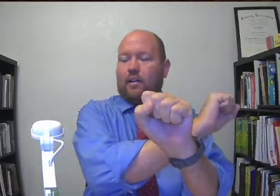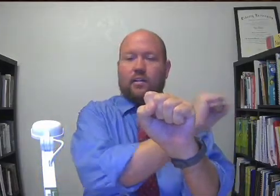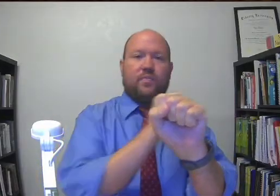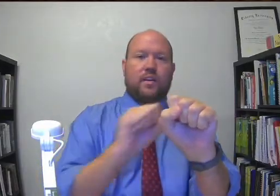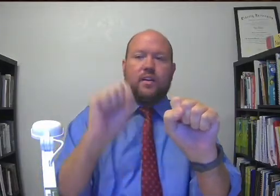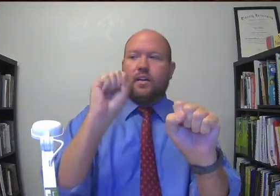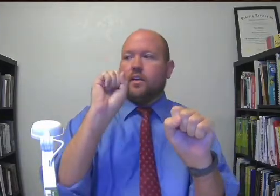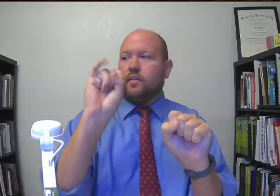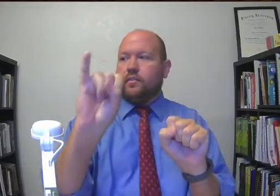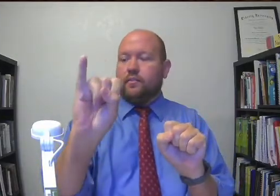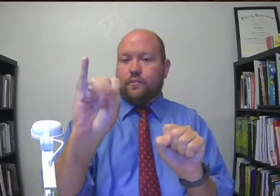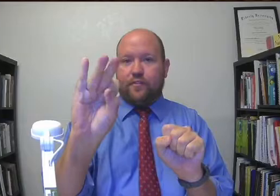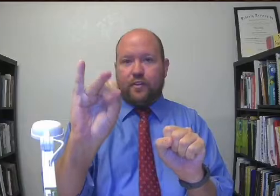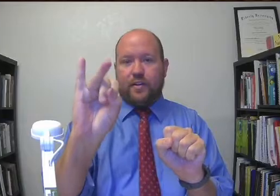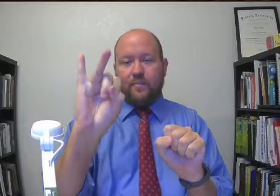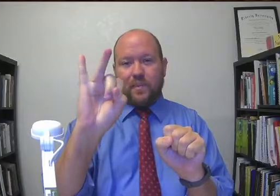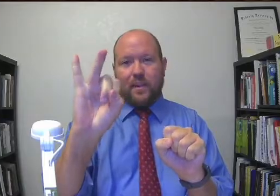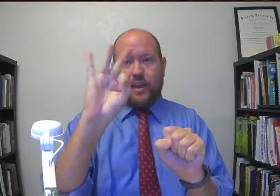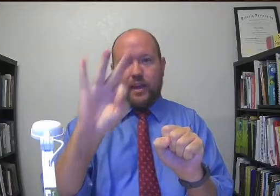Physical.